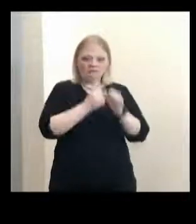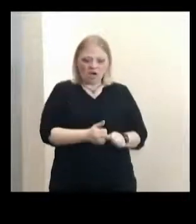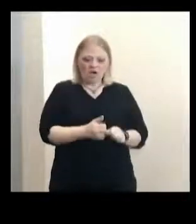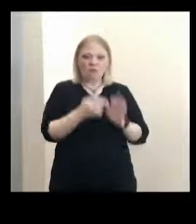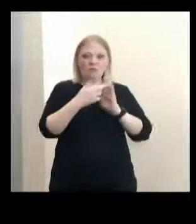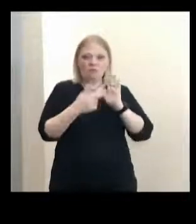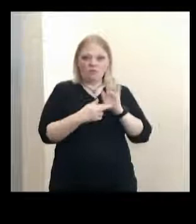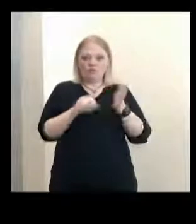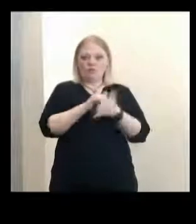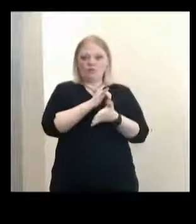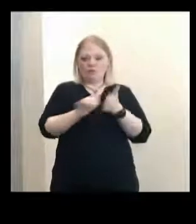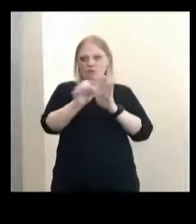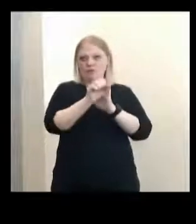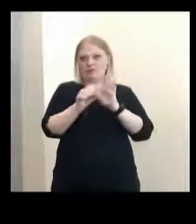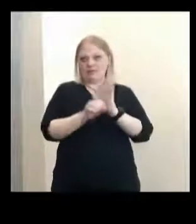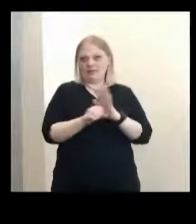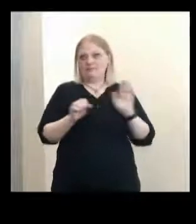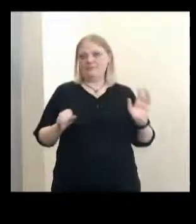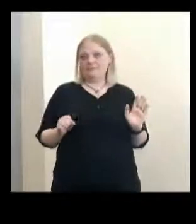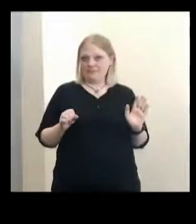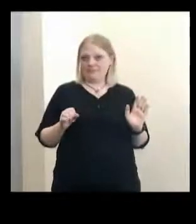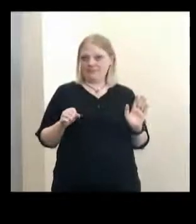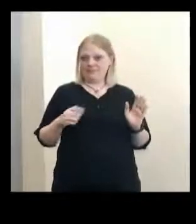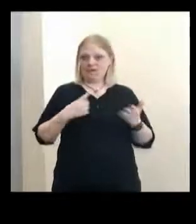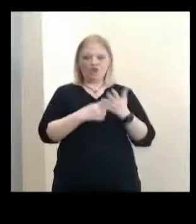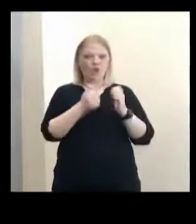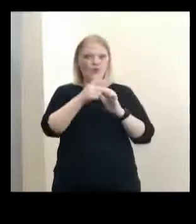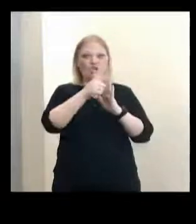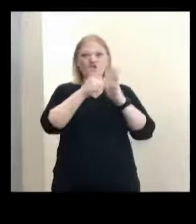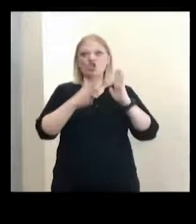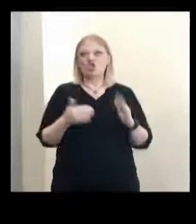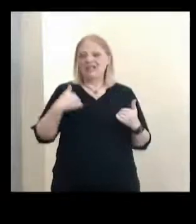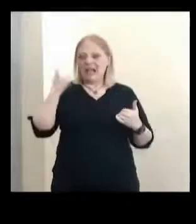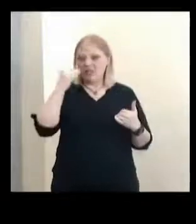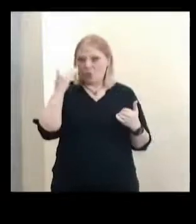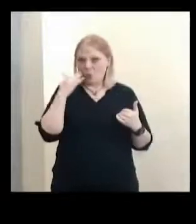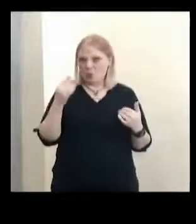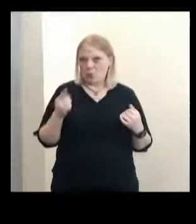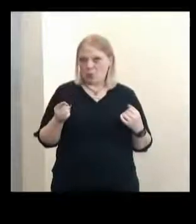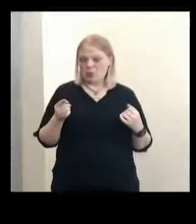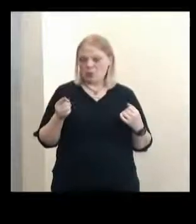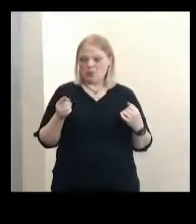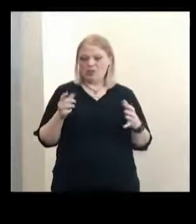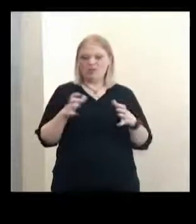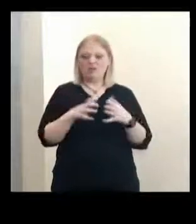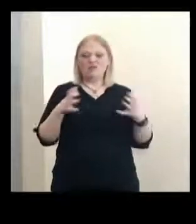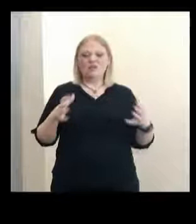from New York State. I've talked to an attorney that I know who does a lot of